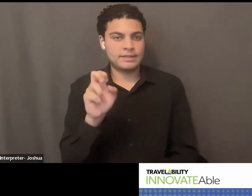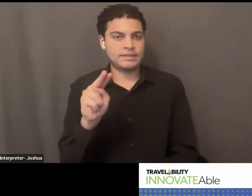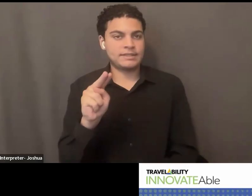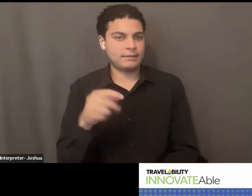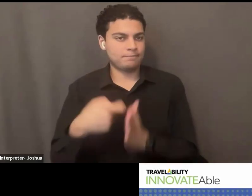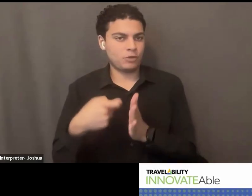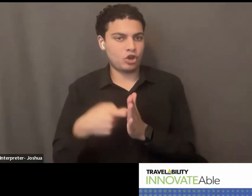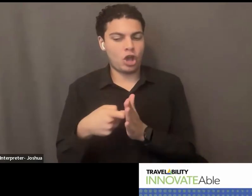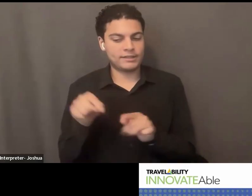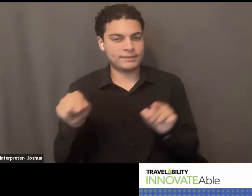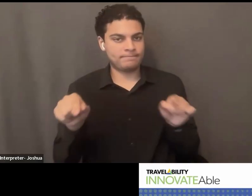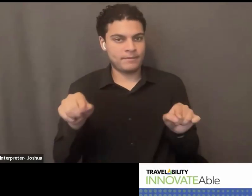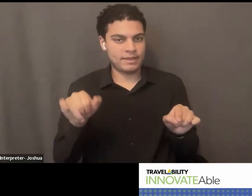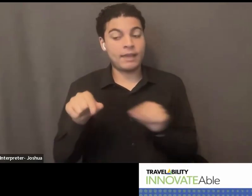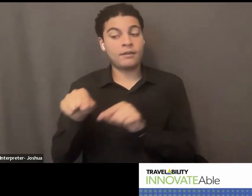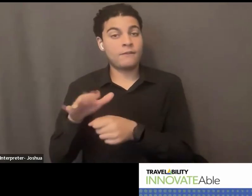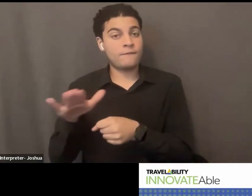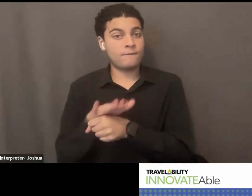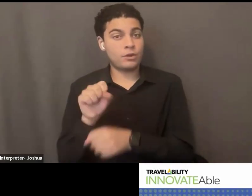price tremendously down.